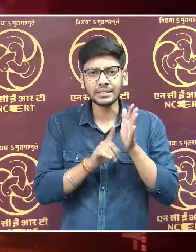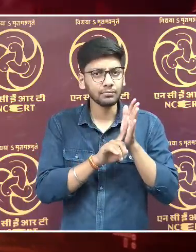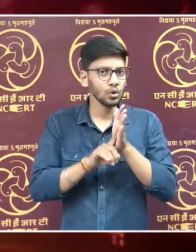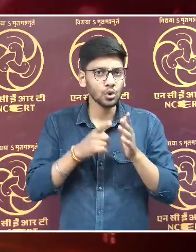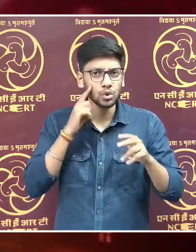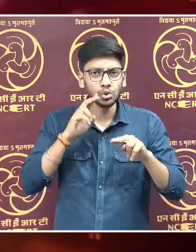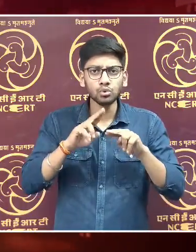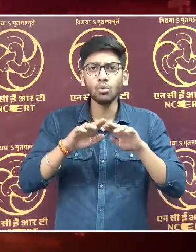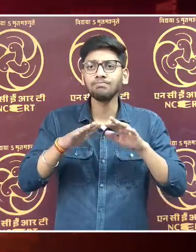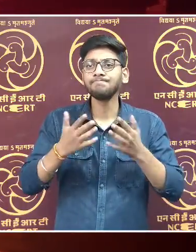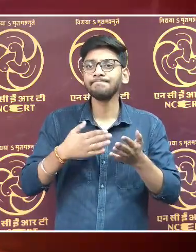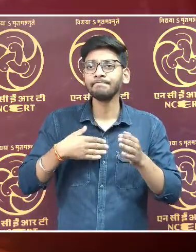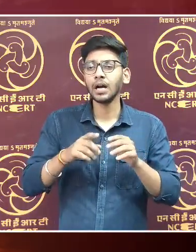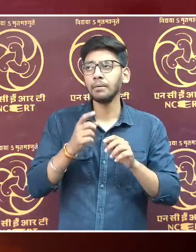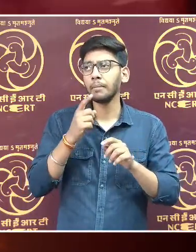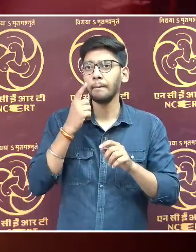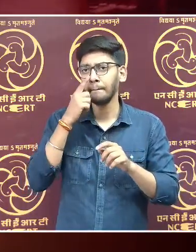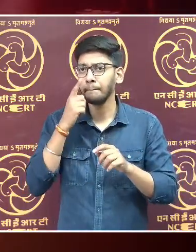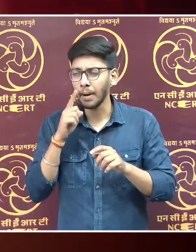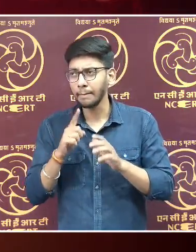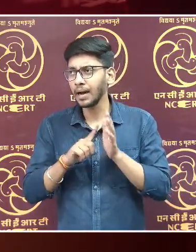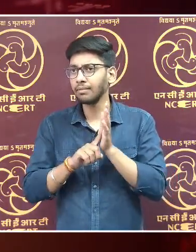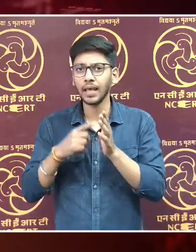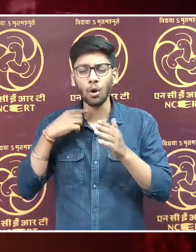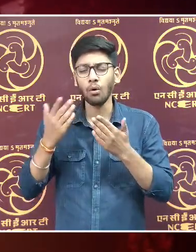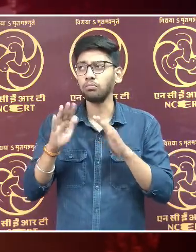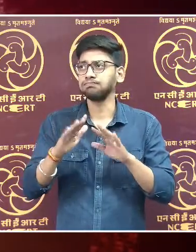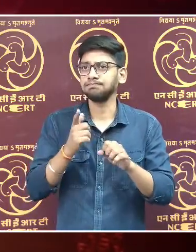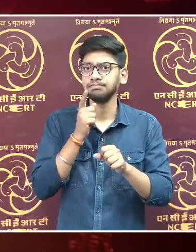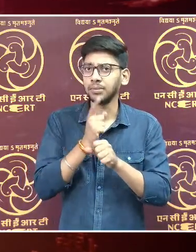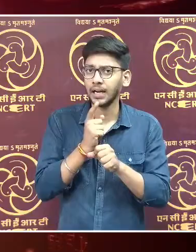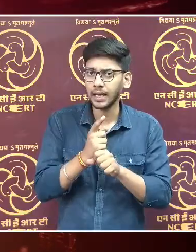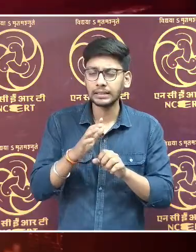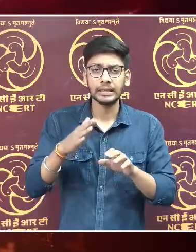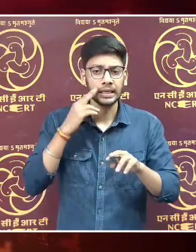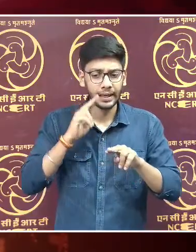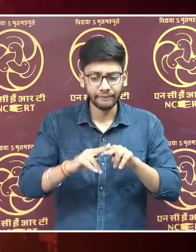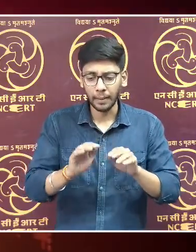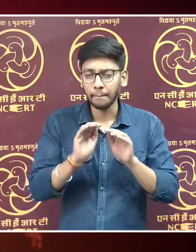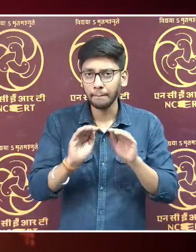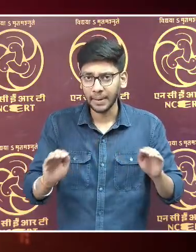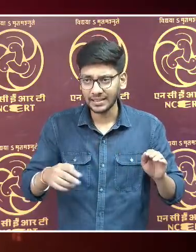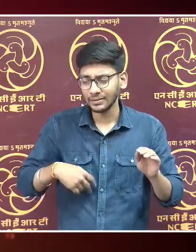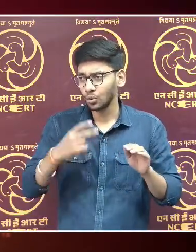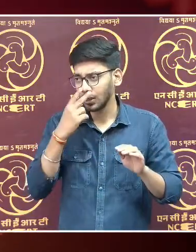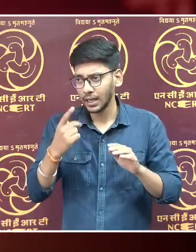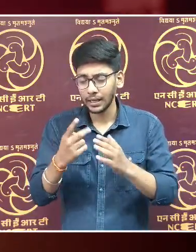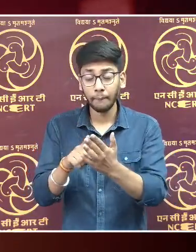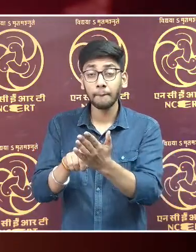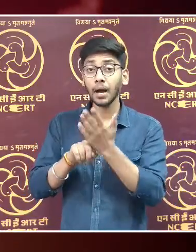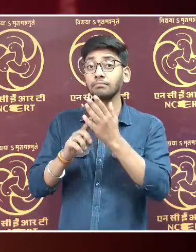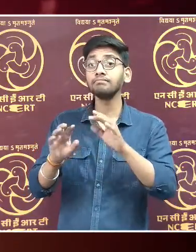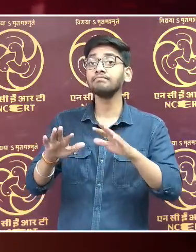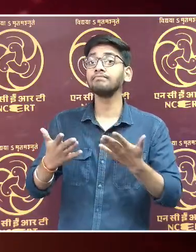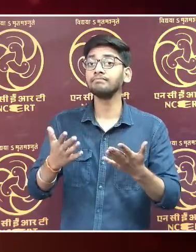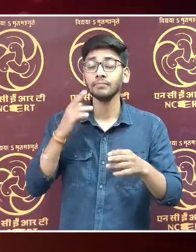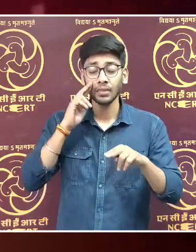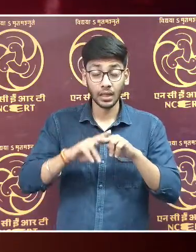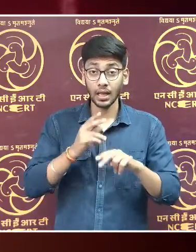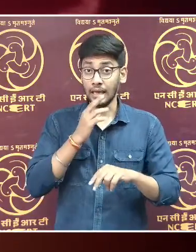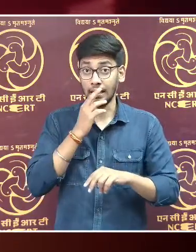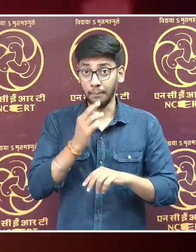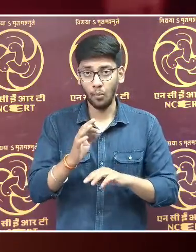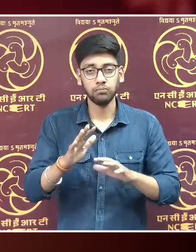at home should look out for, and in schools, teacher should be really vigilant about? Yes, this is very